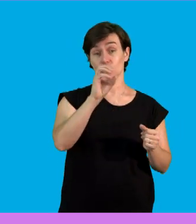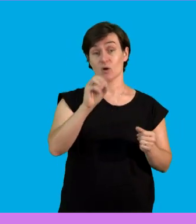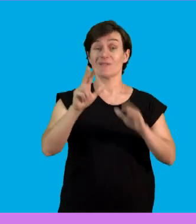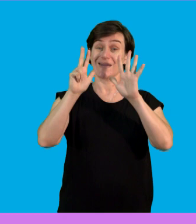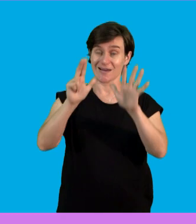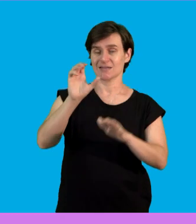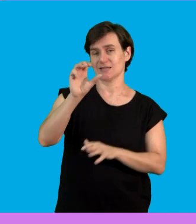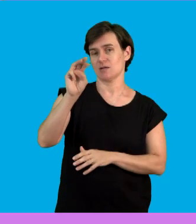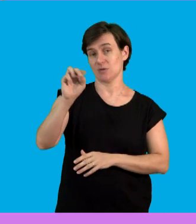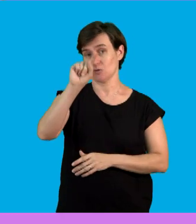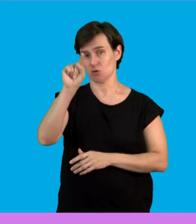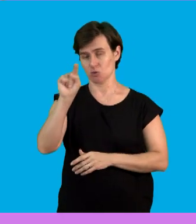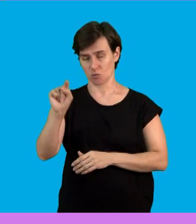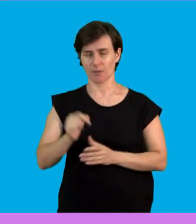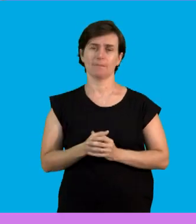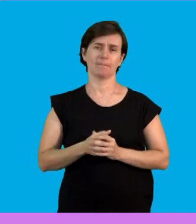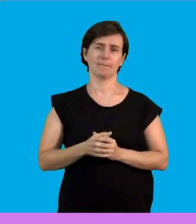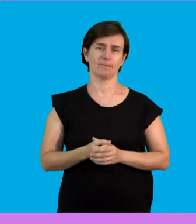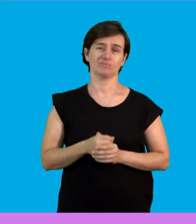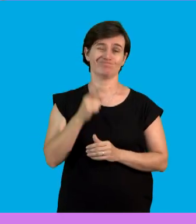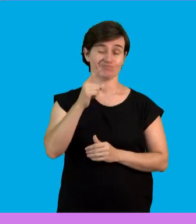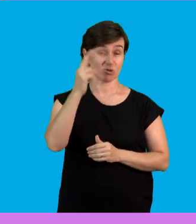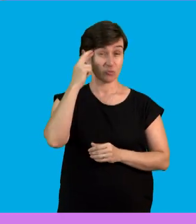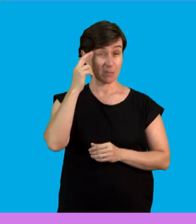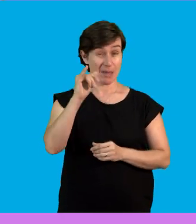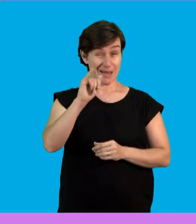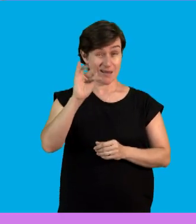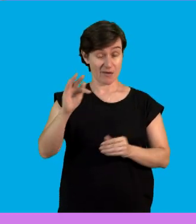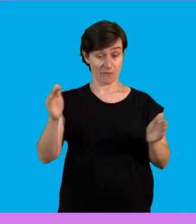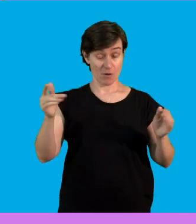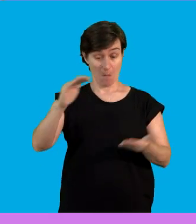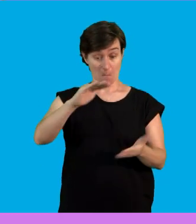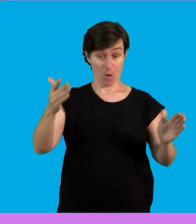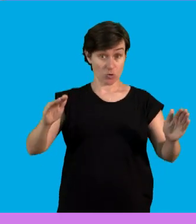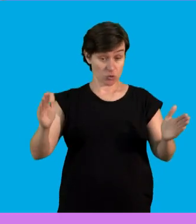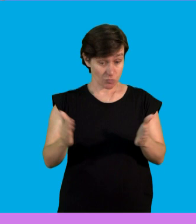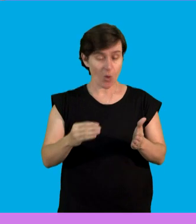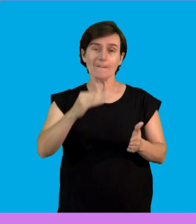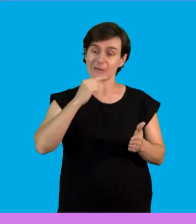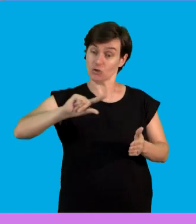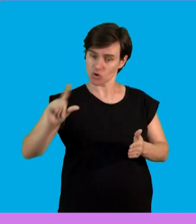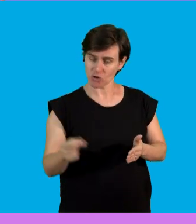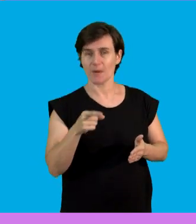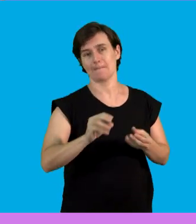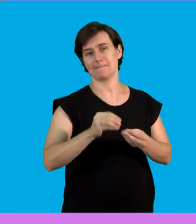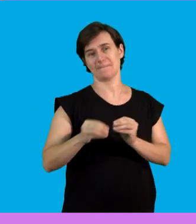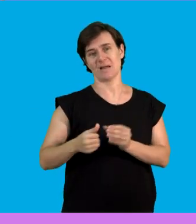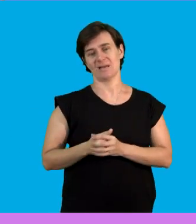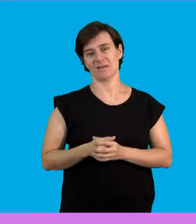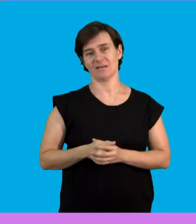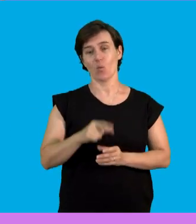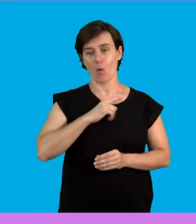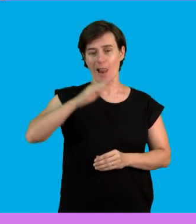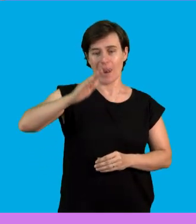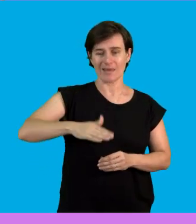2,208 centimeters squared. Now remember, the smaller the box, the cheaper the price, because we are going